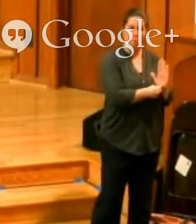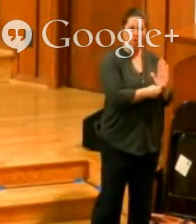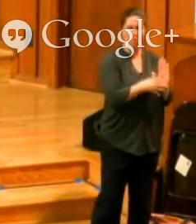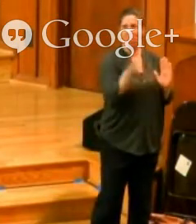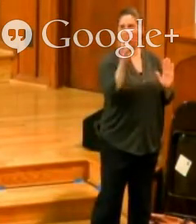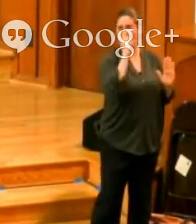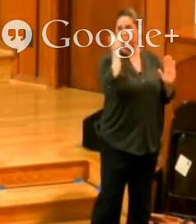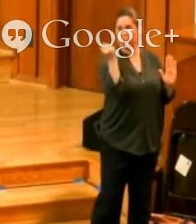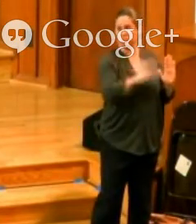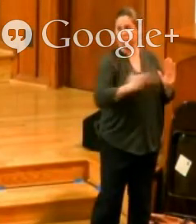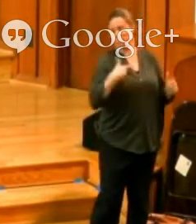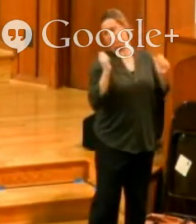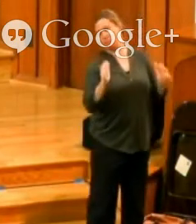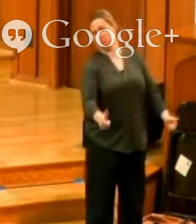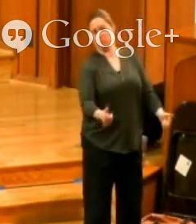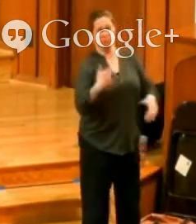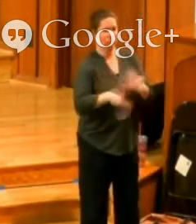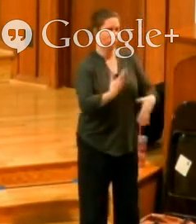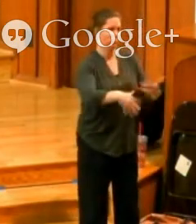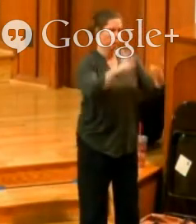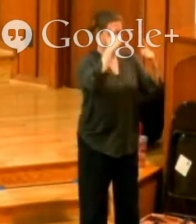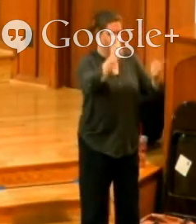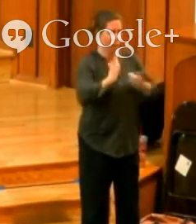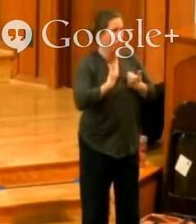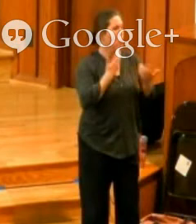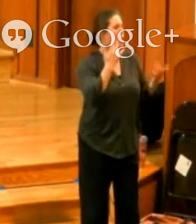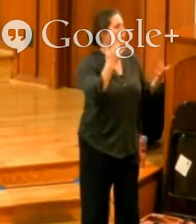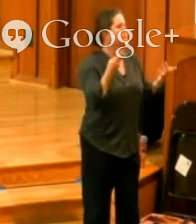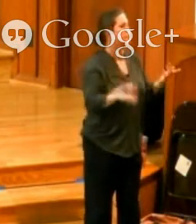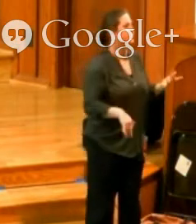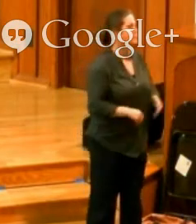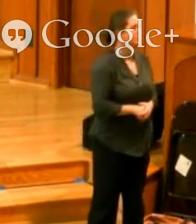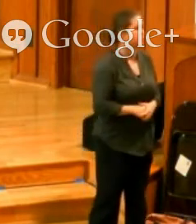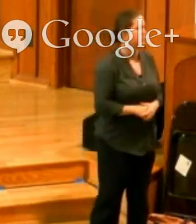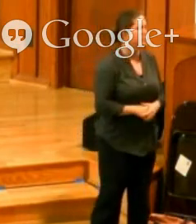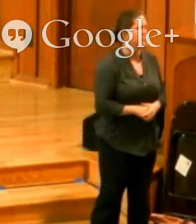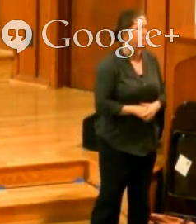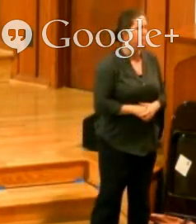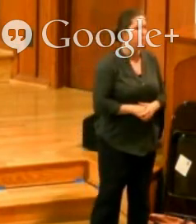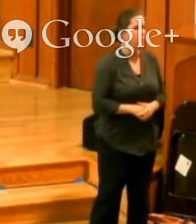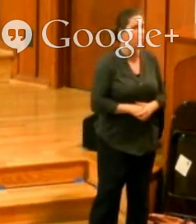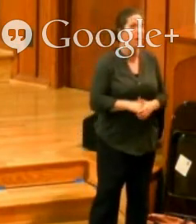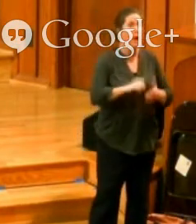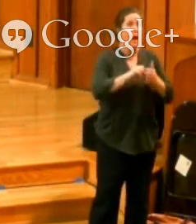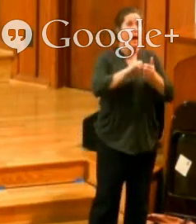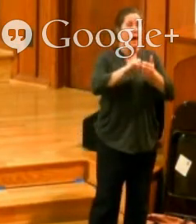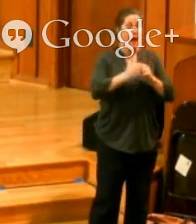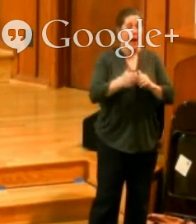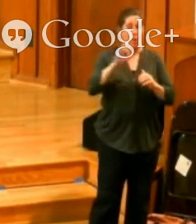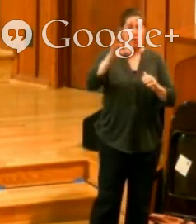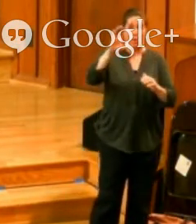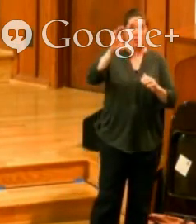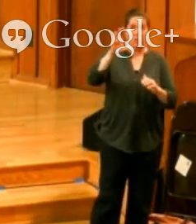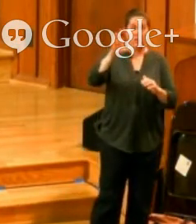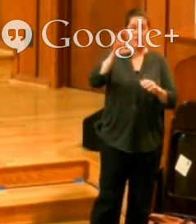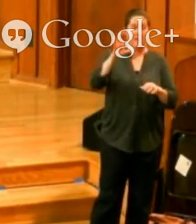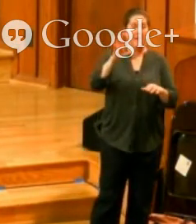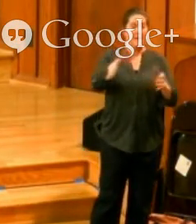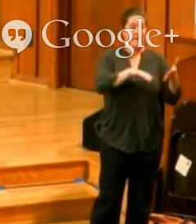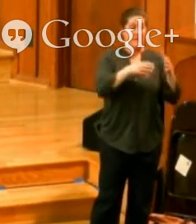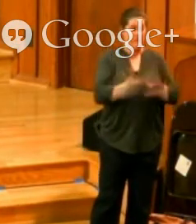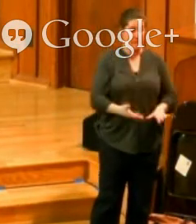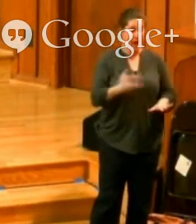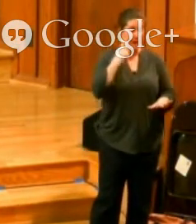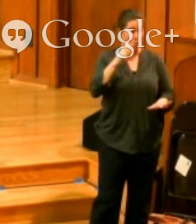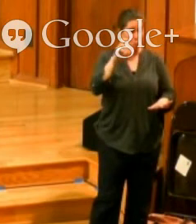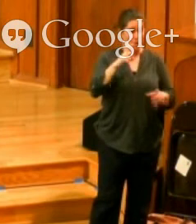what shall we then say? Shall we continue in sin that grace may abound? God forbid. How shall we who died to sin live any longer in it? What